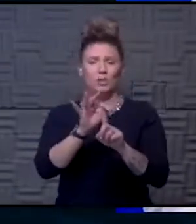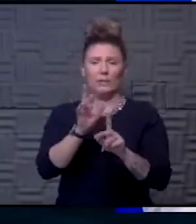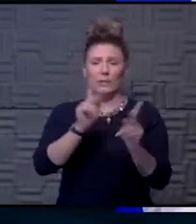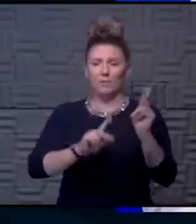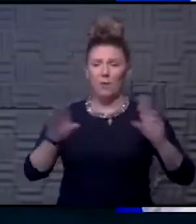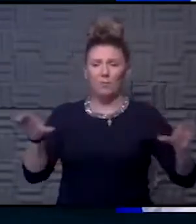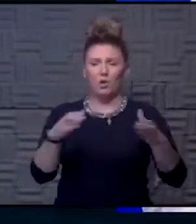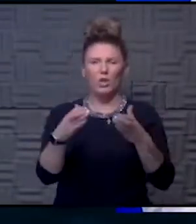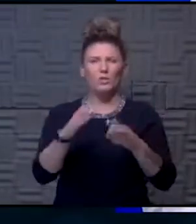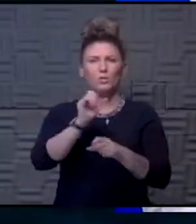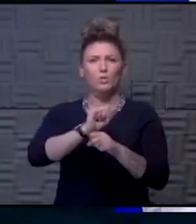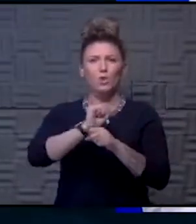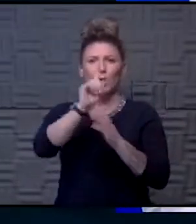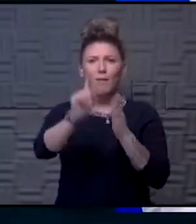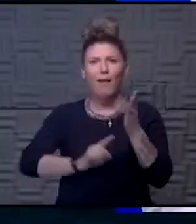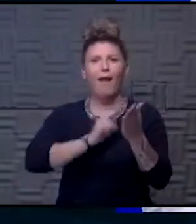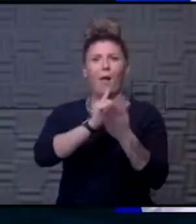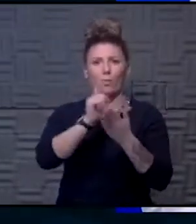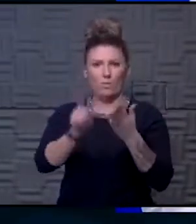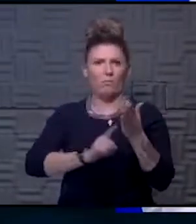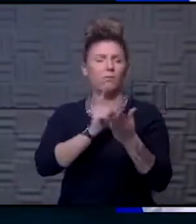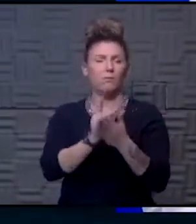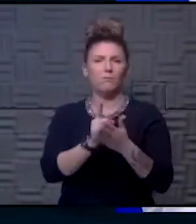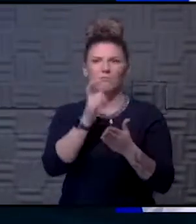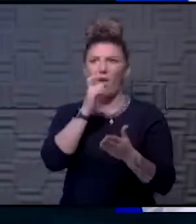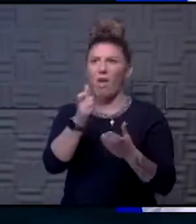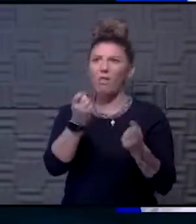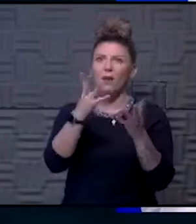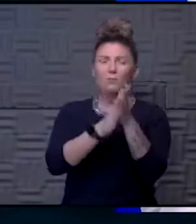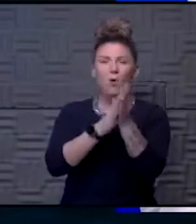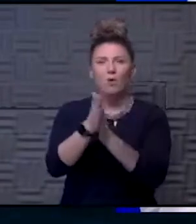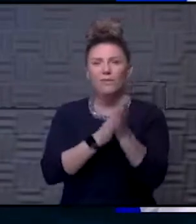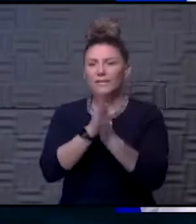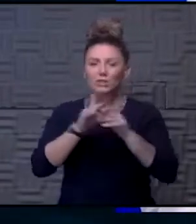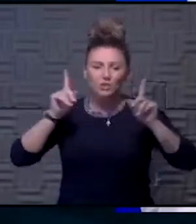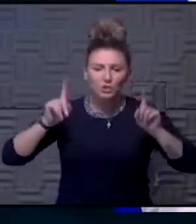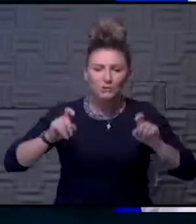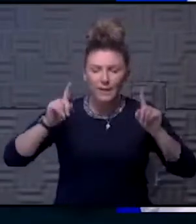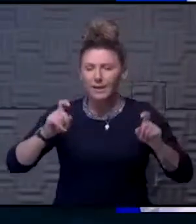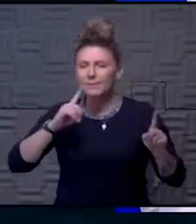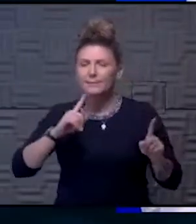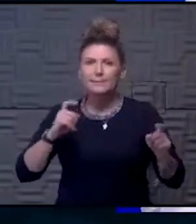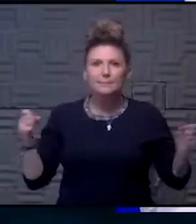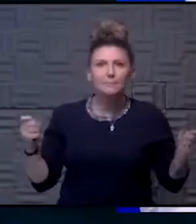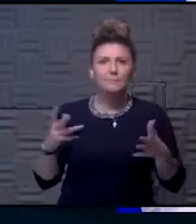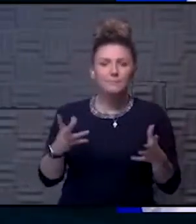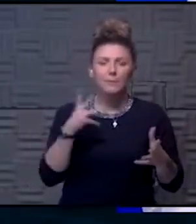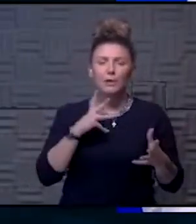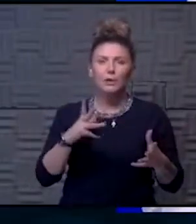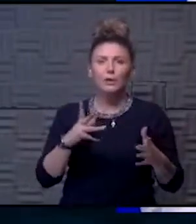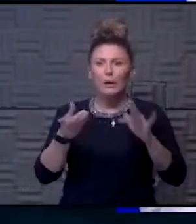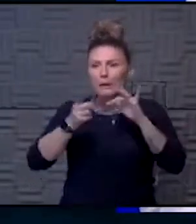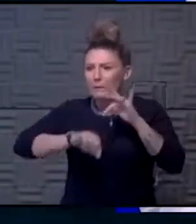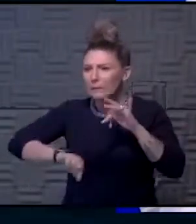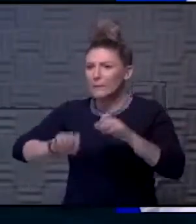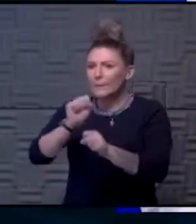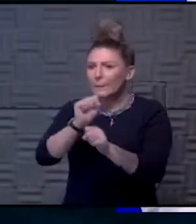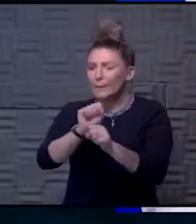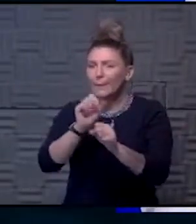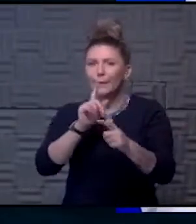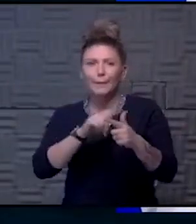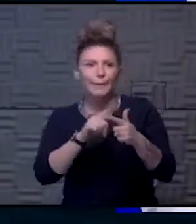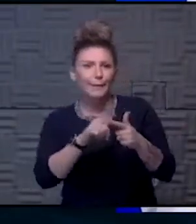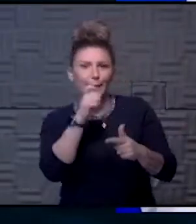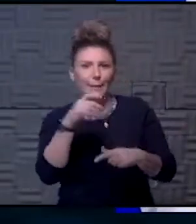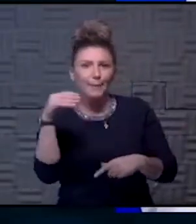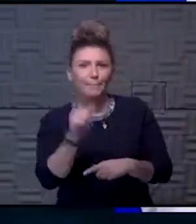there was not a lot of motivation to be tested because of the fear of time off work and unpaid time off work. Is that